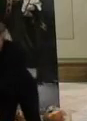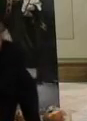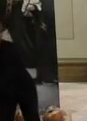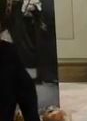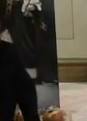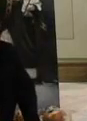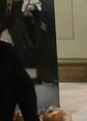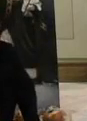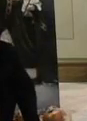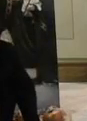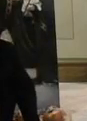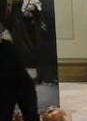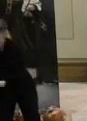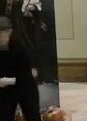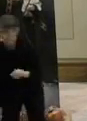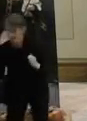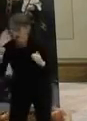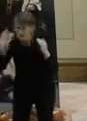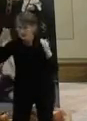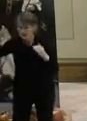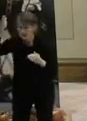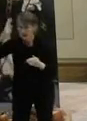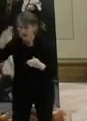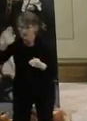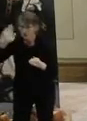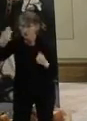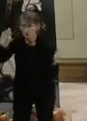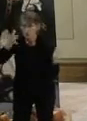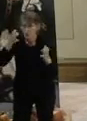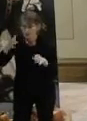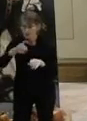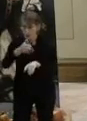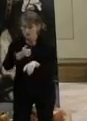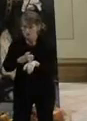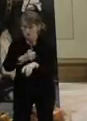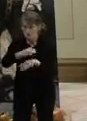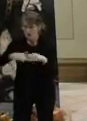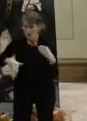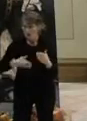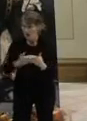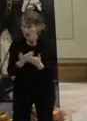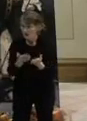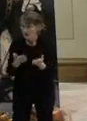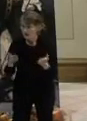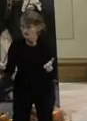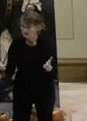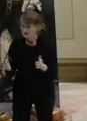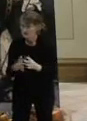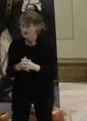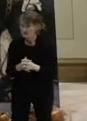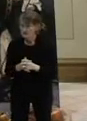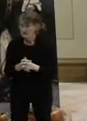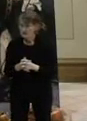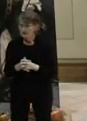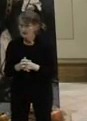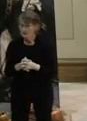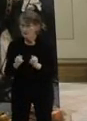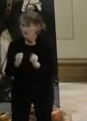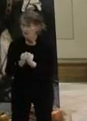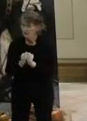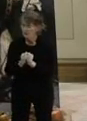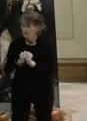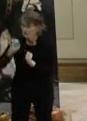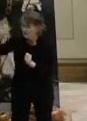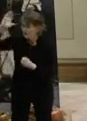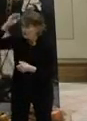Almighty ever-living God, whose will is to restore all things, in your Son,